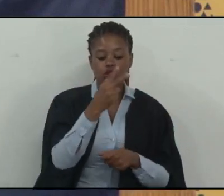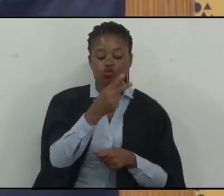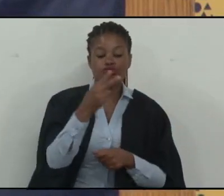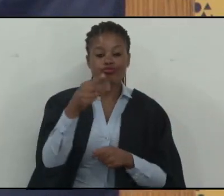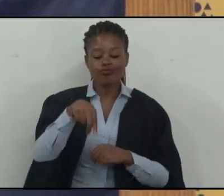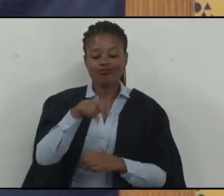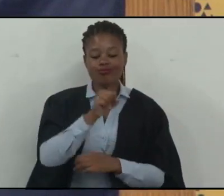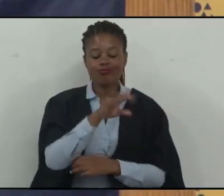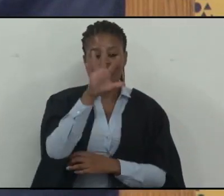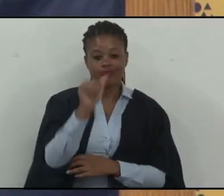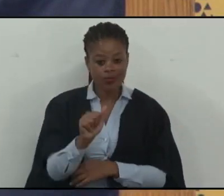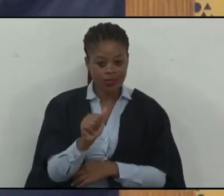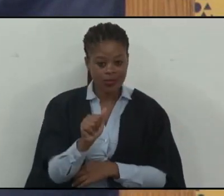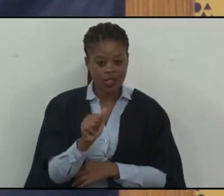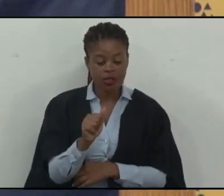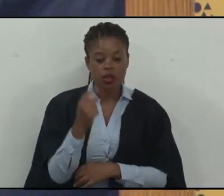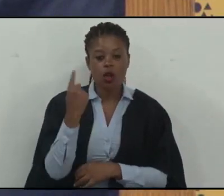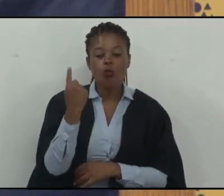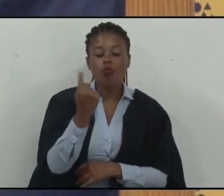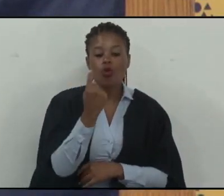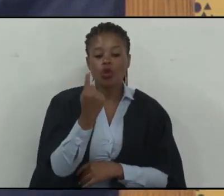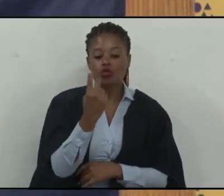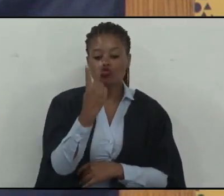South Africa, only